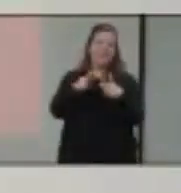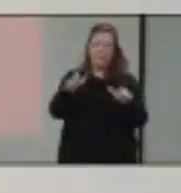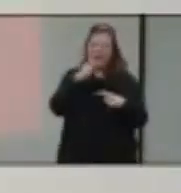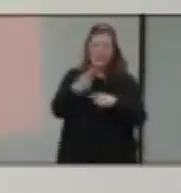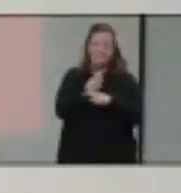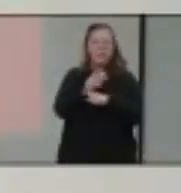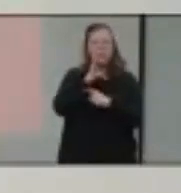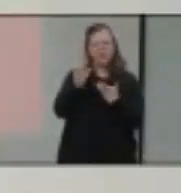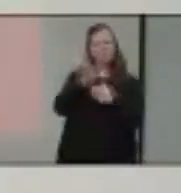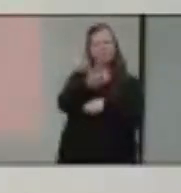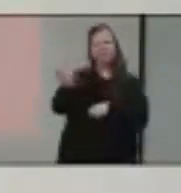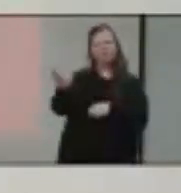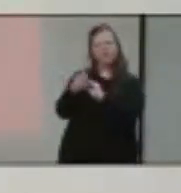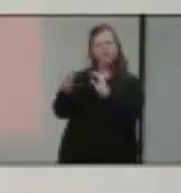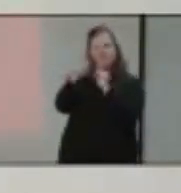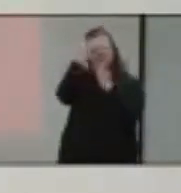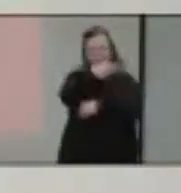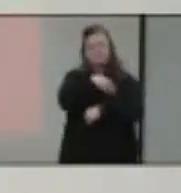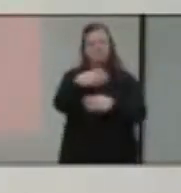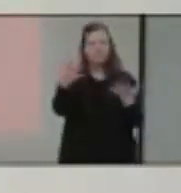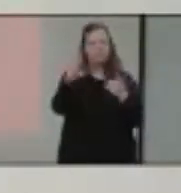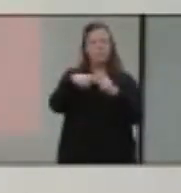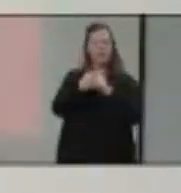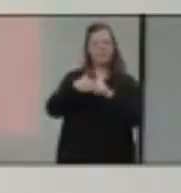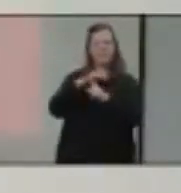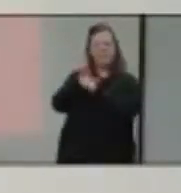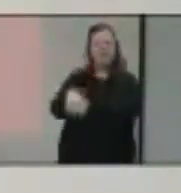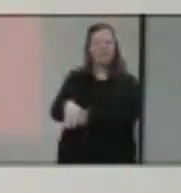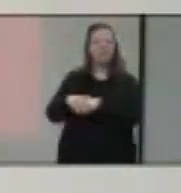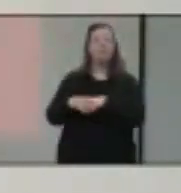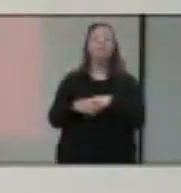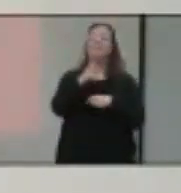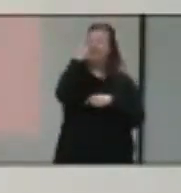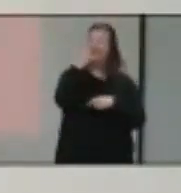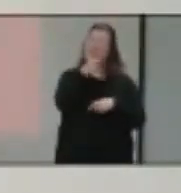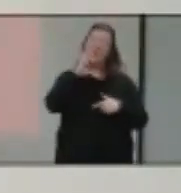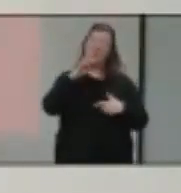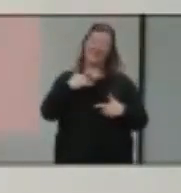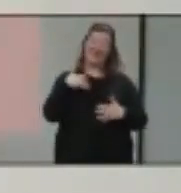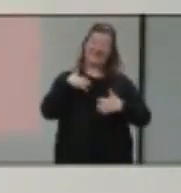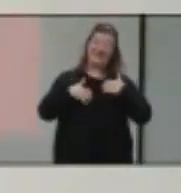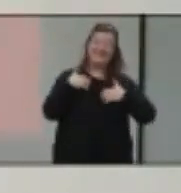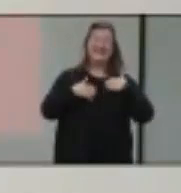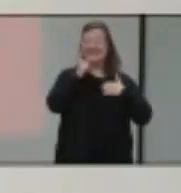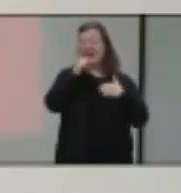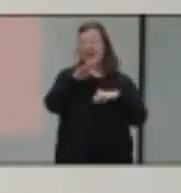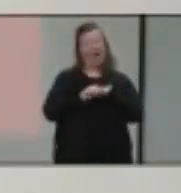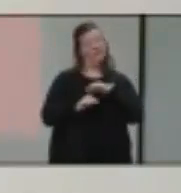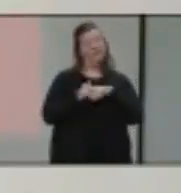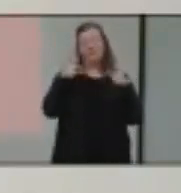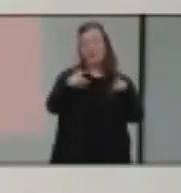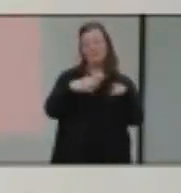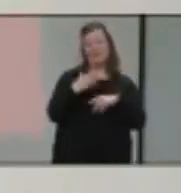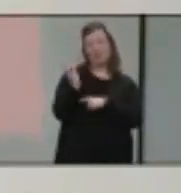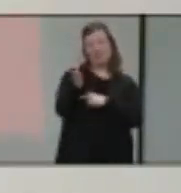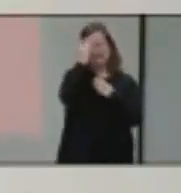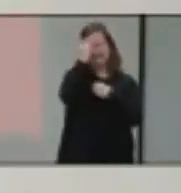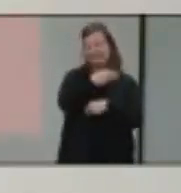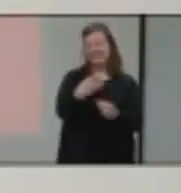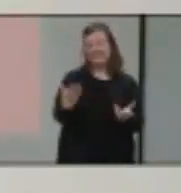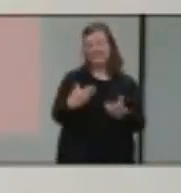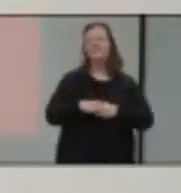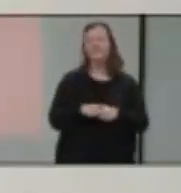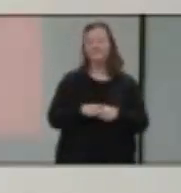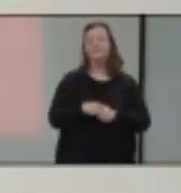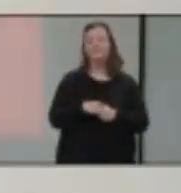share people's stories, right? With that being said, you will feel uncomfortable during parts of this presentation. I'm sure